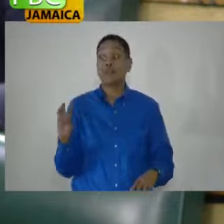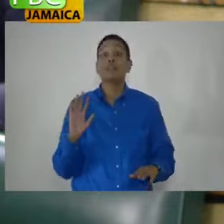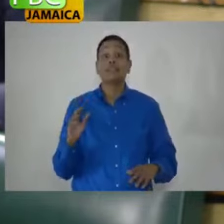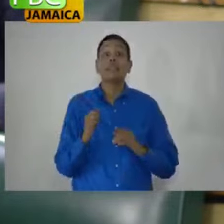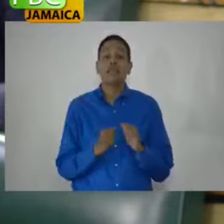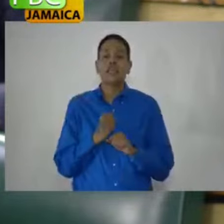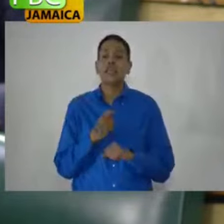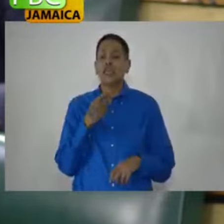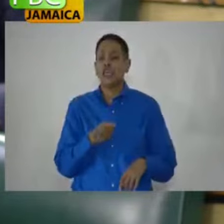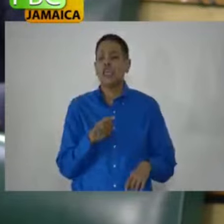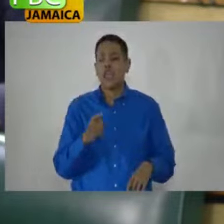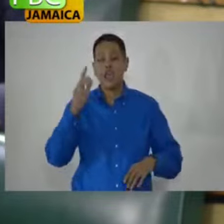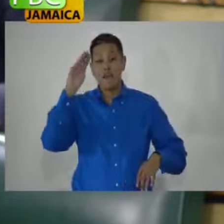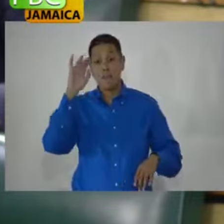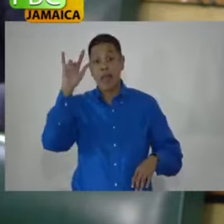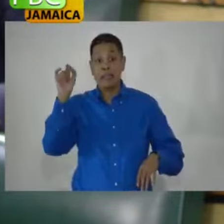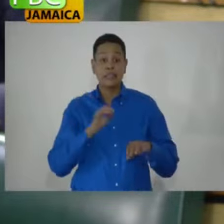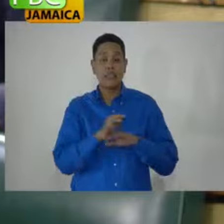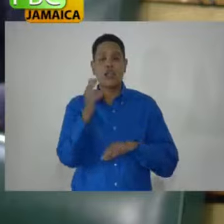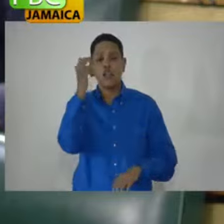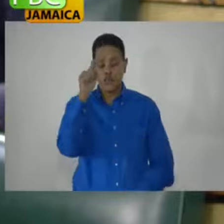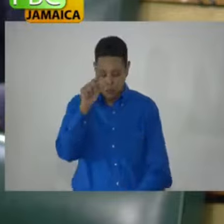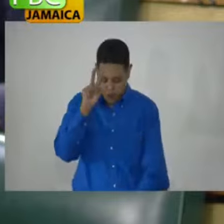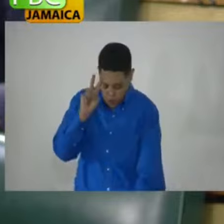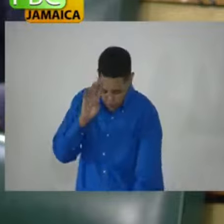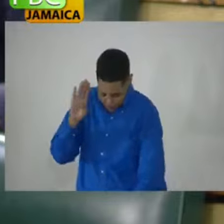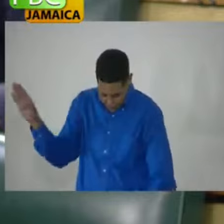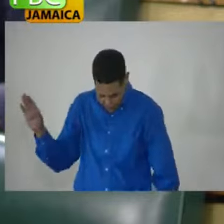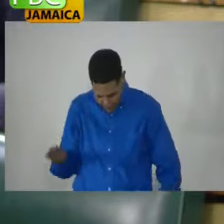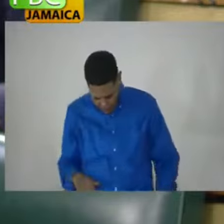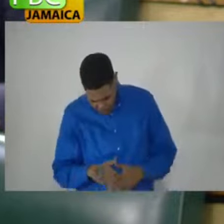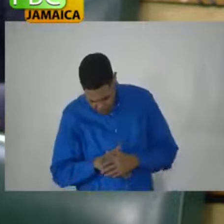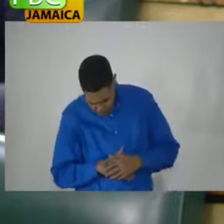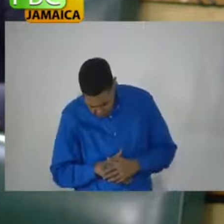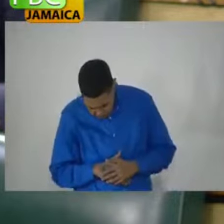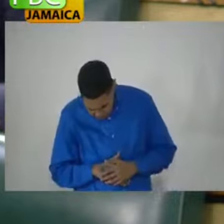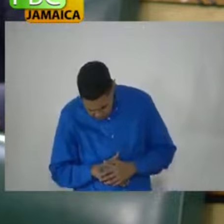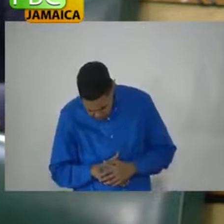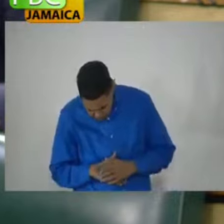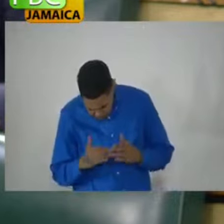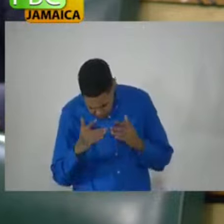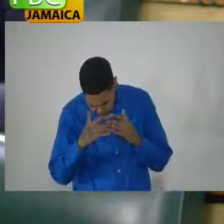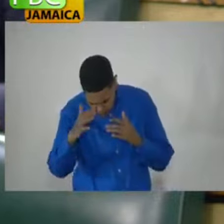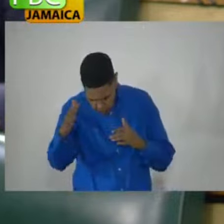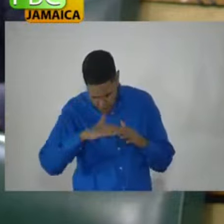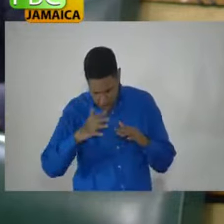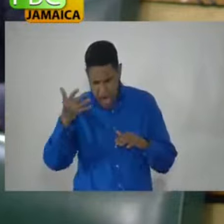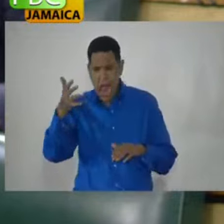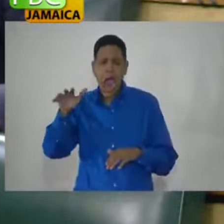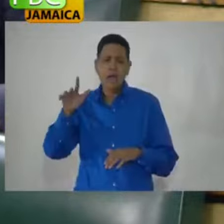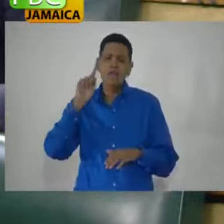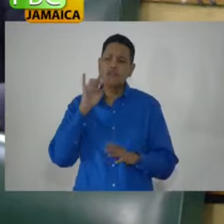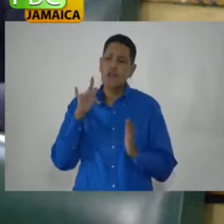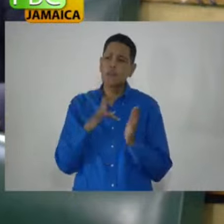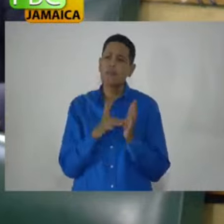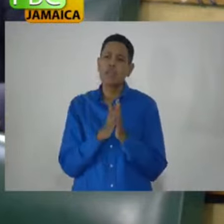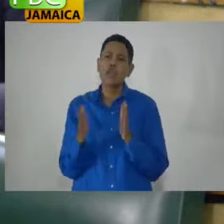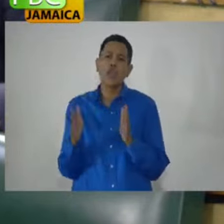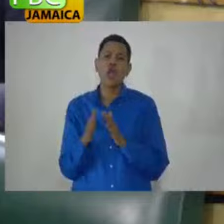year of Melissa, $13.2 billion. And going forward, on average, for the medium